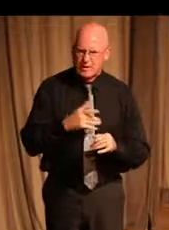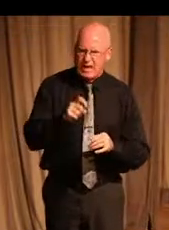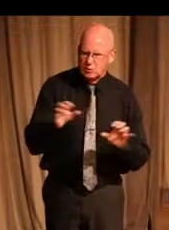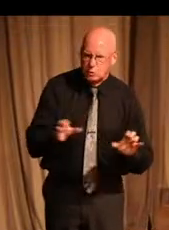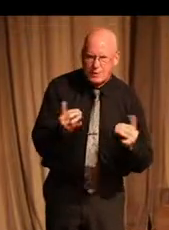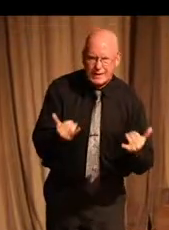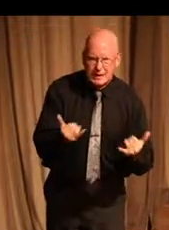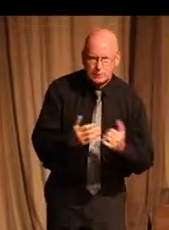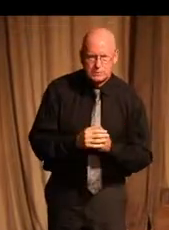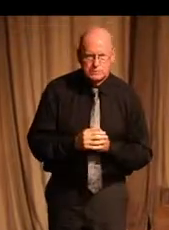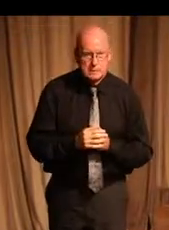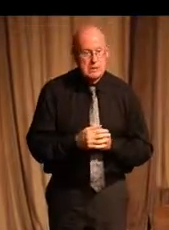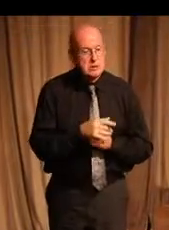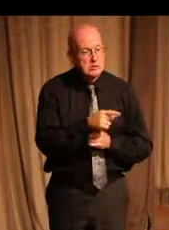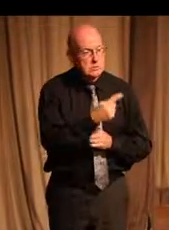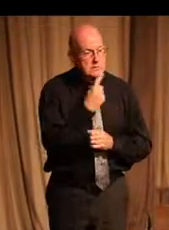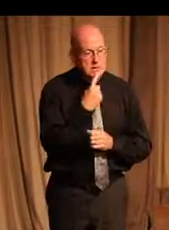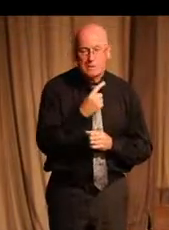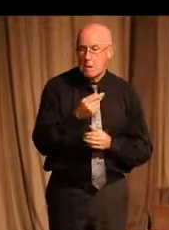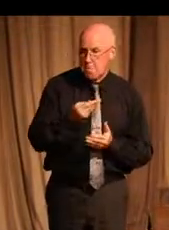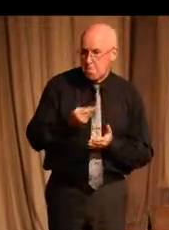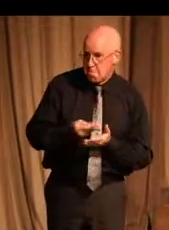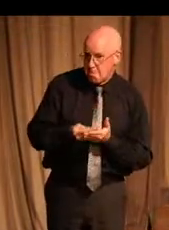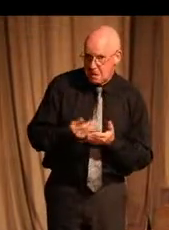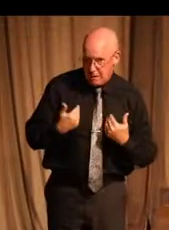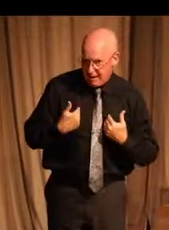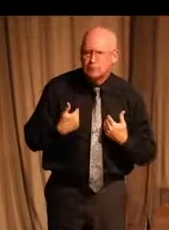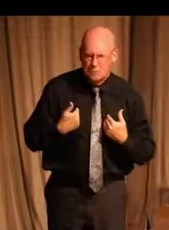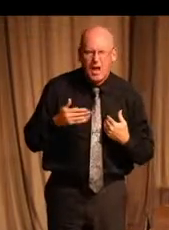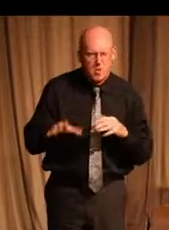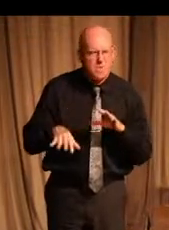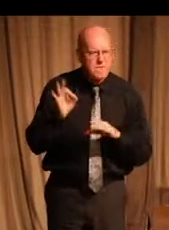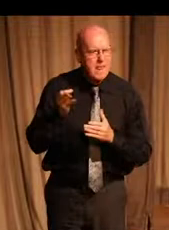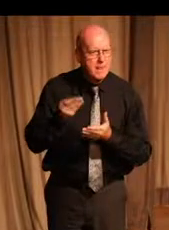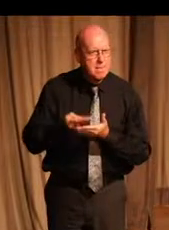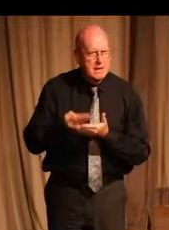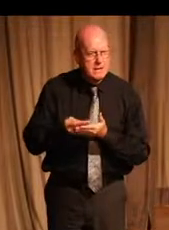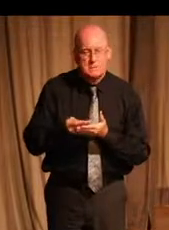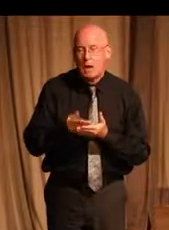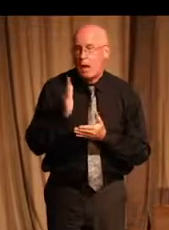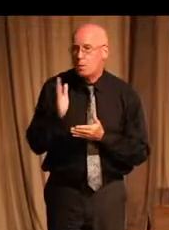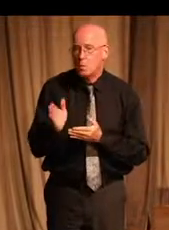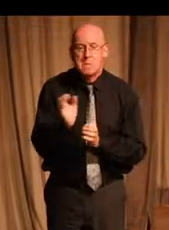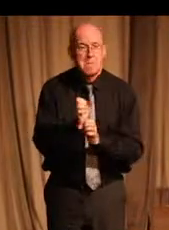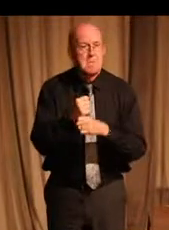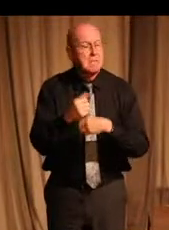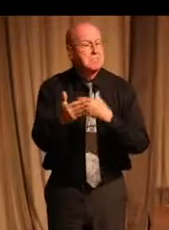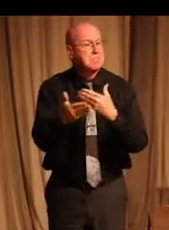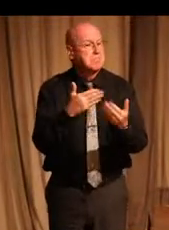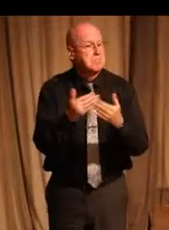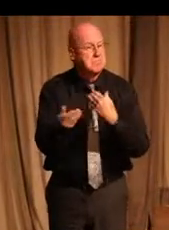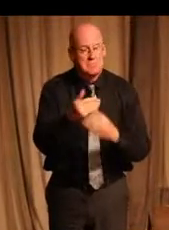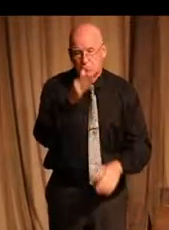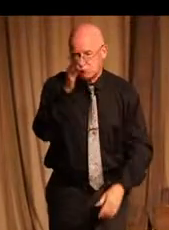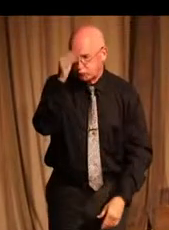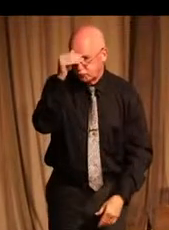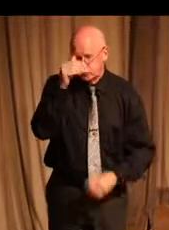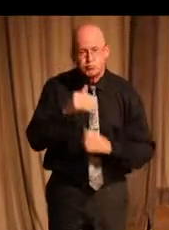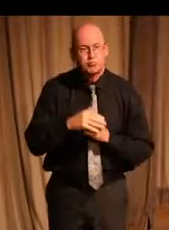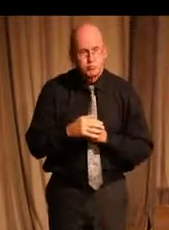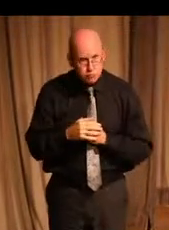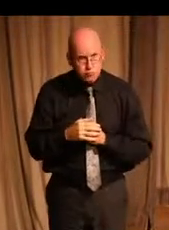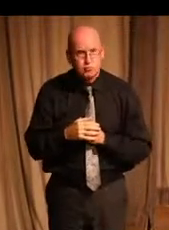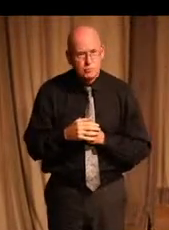the financial support and I will do it no matter what. And she was also, that's